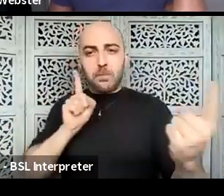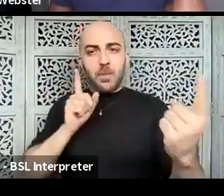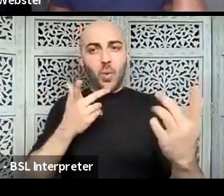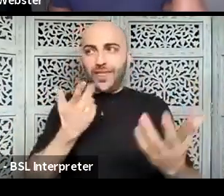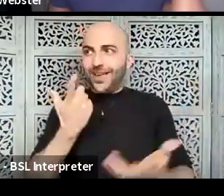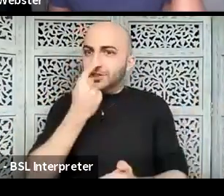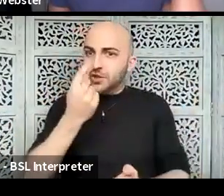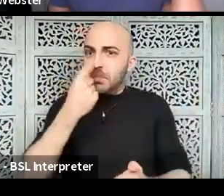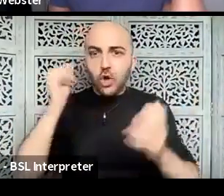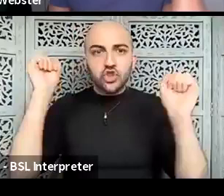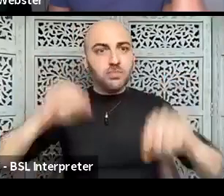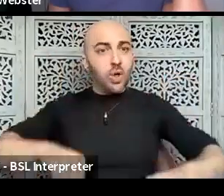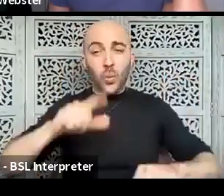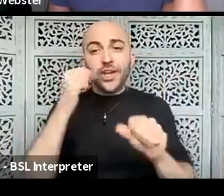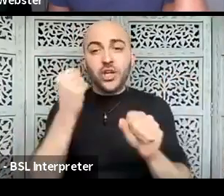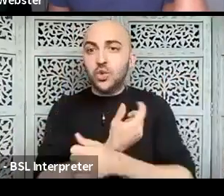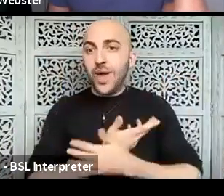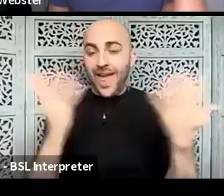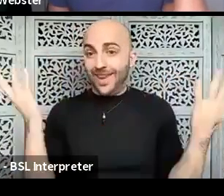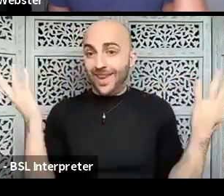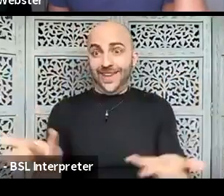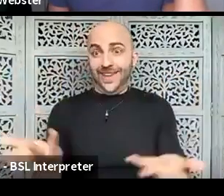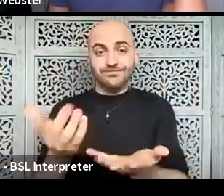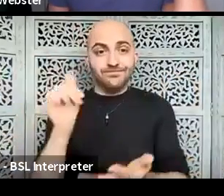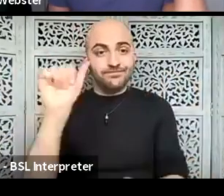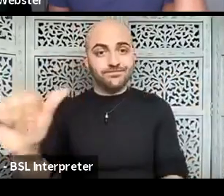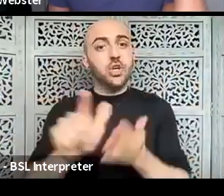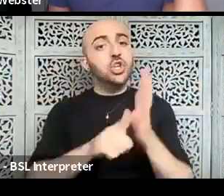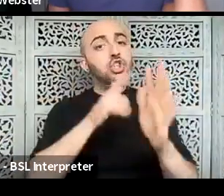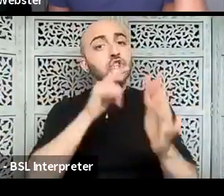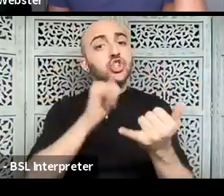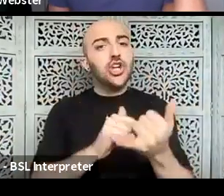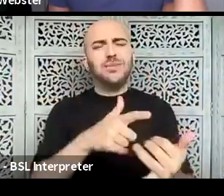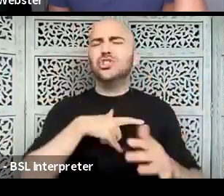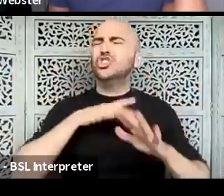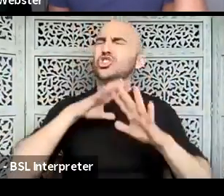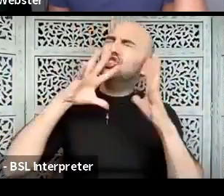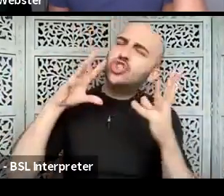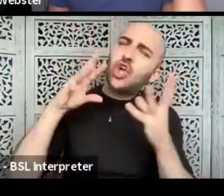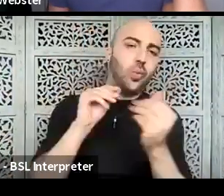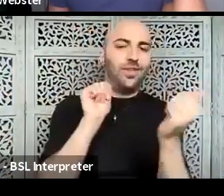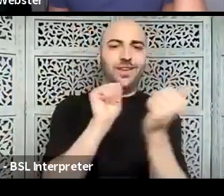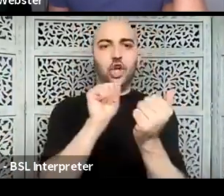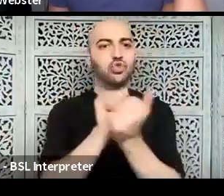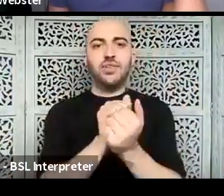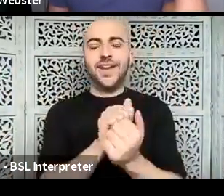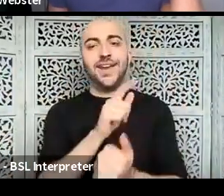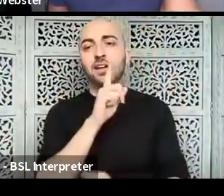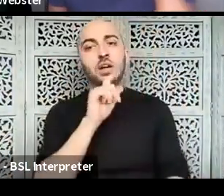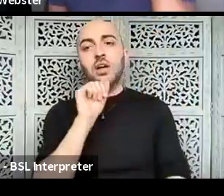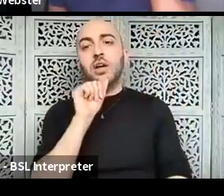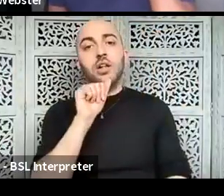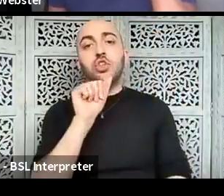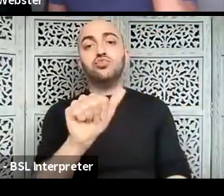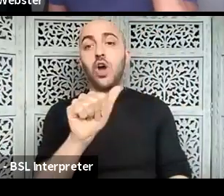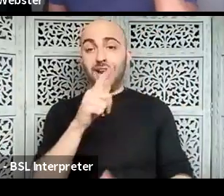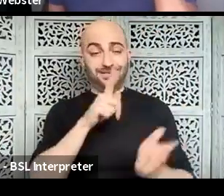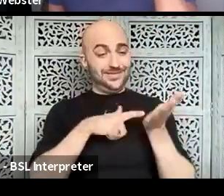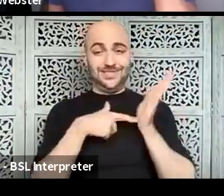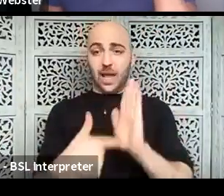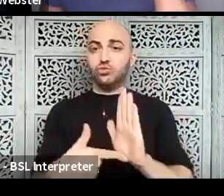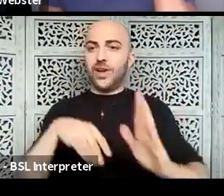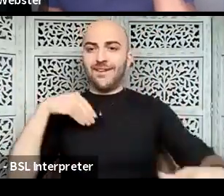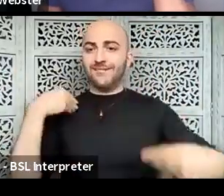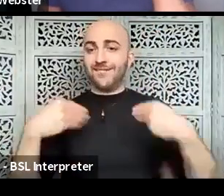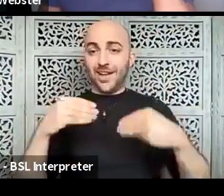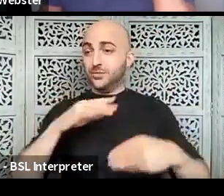we can do anything. James. I totally agree with that, Kimberly. I think you're right. It's sort of demonstrated a flexibility that we all